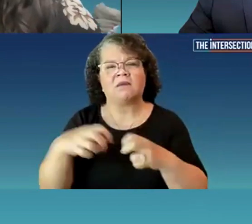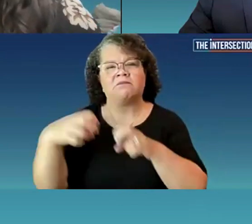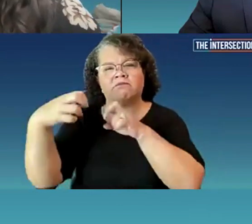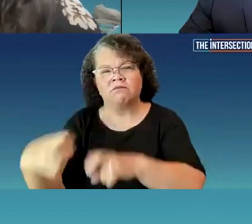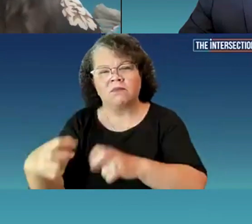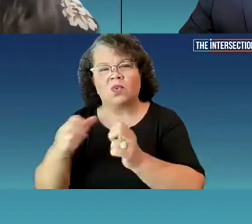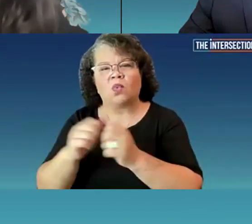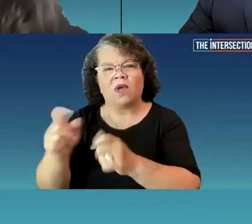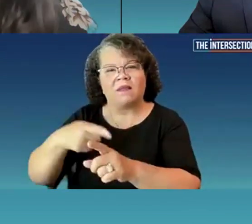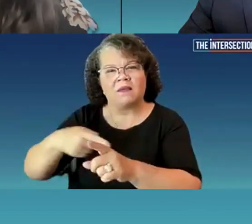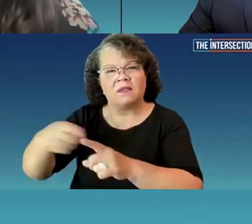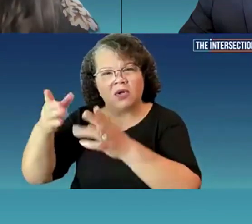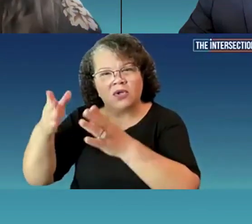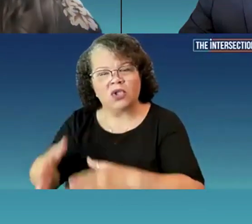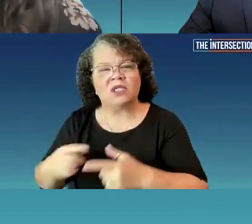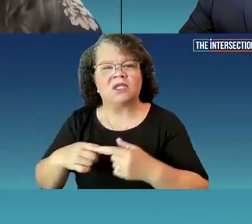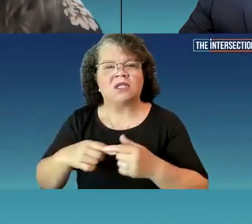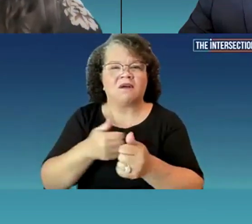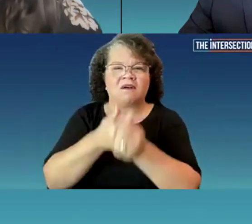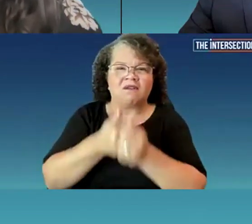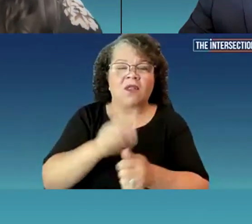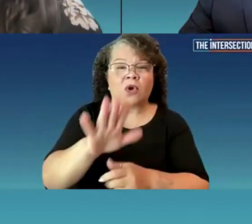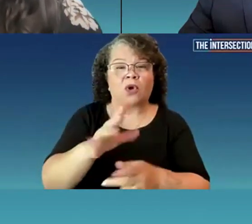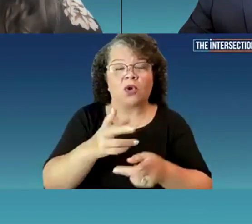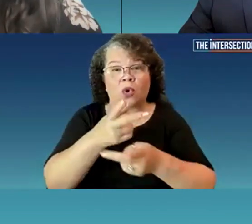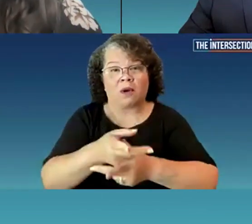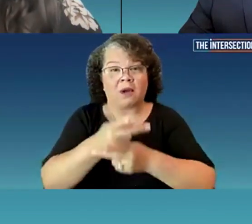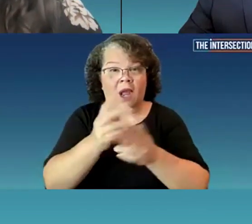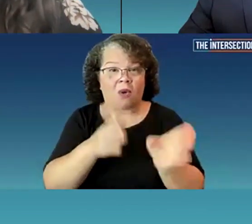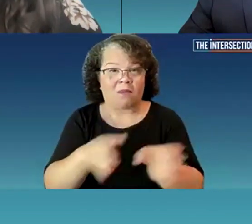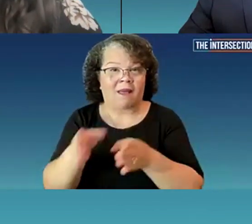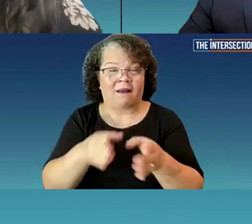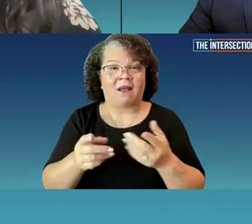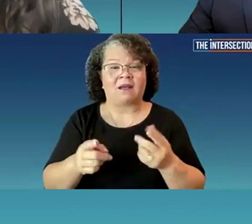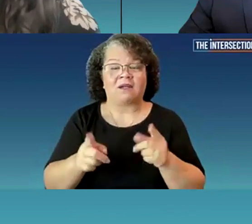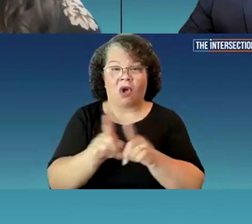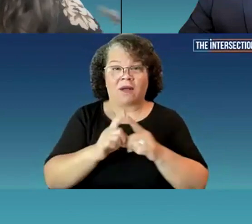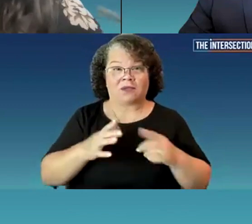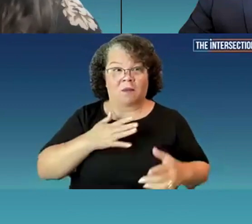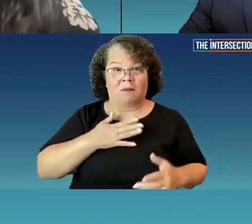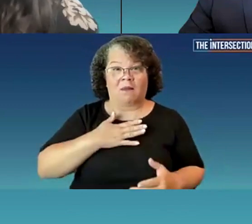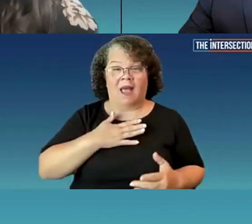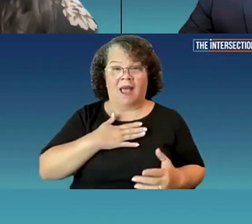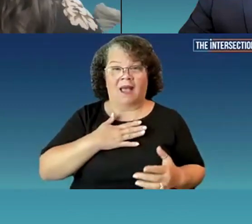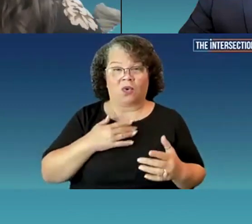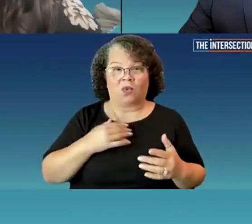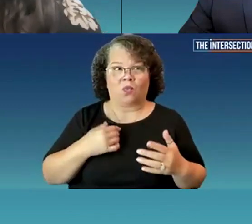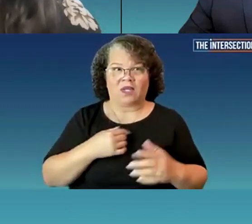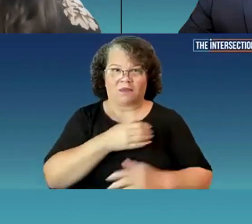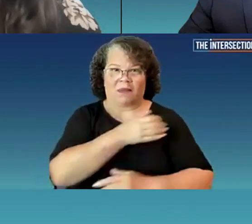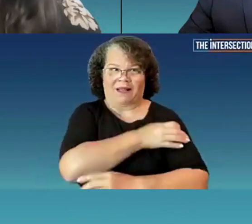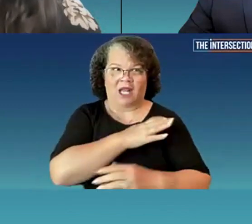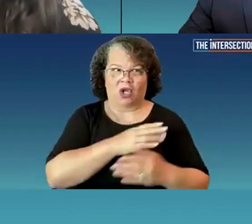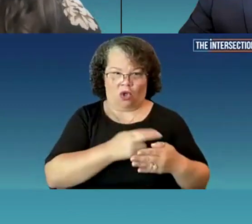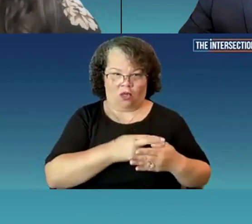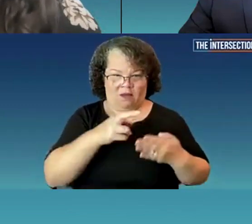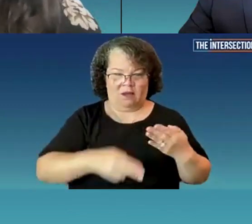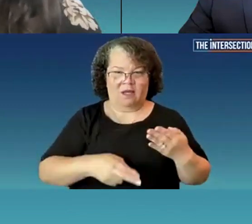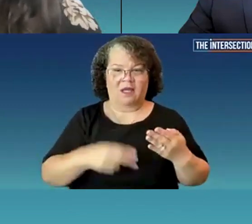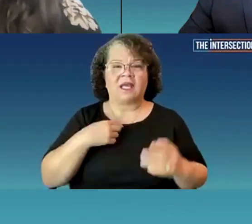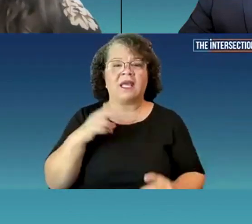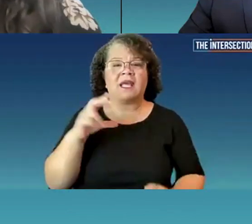following your care plan. And then I was also interested in our actual clinical outcomes, NICU